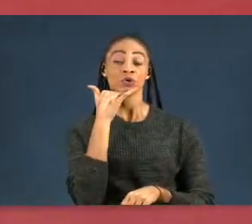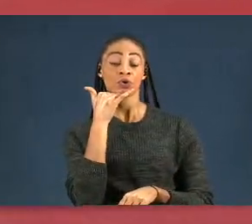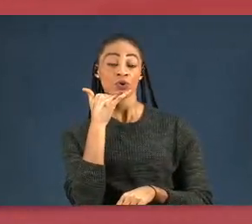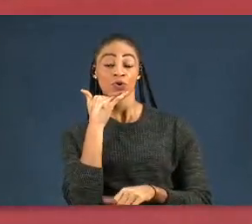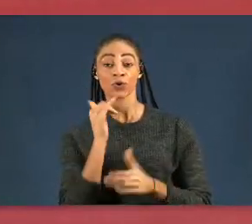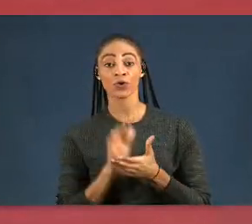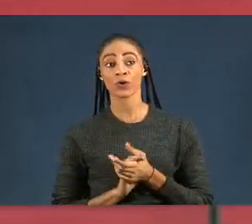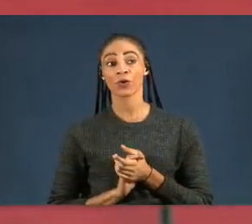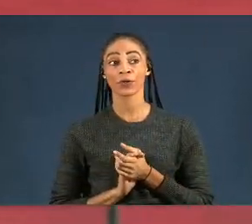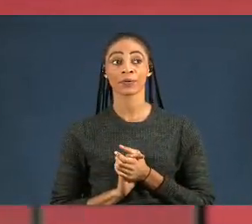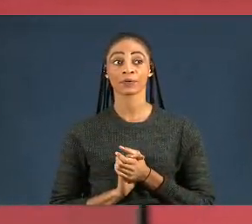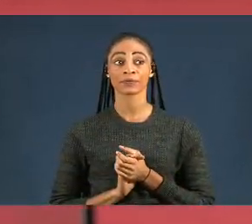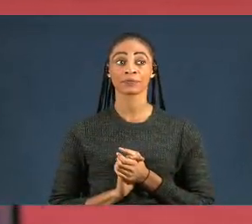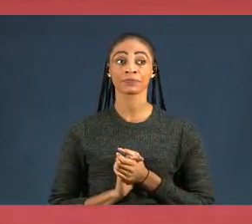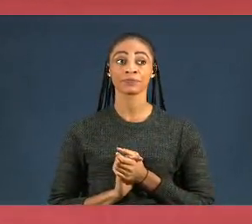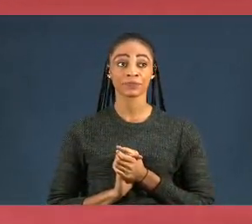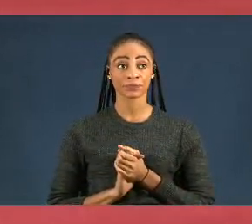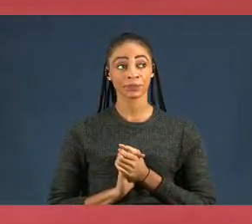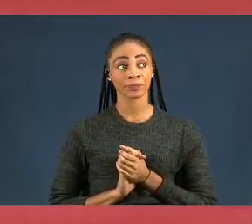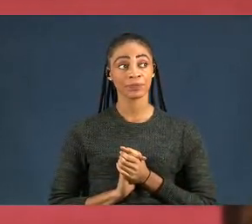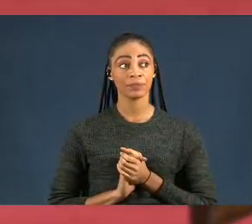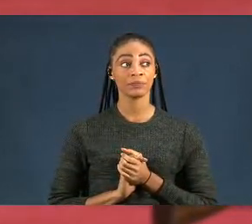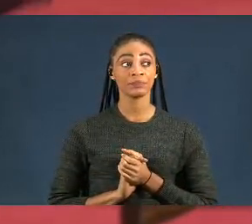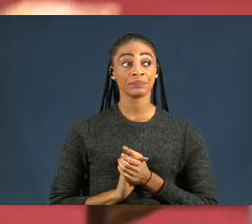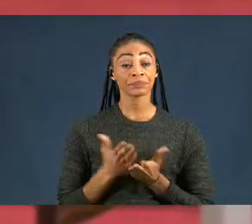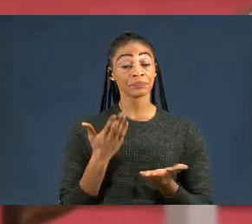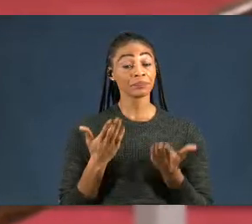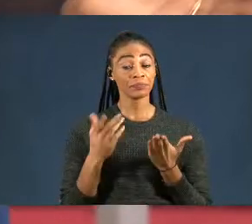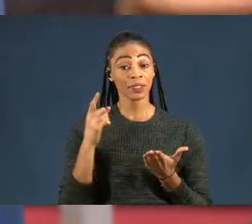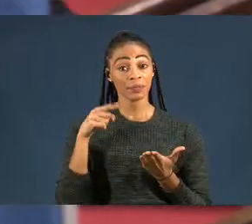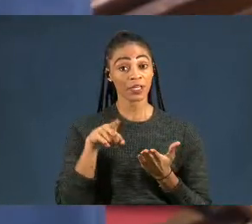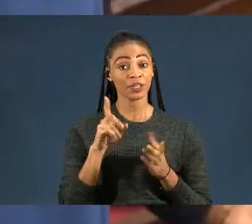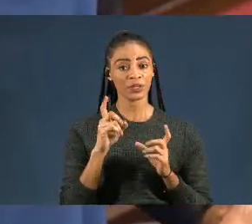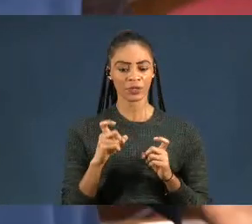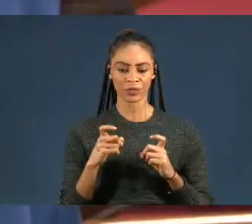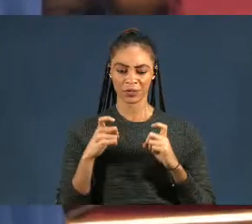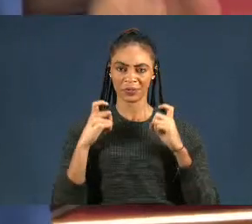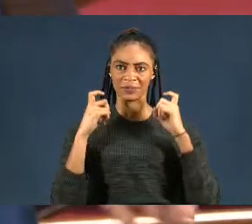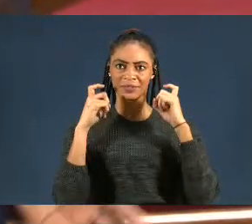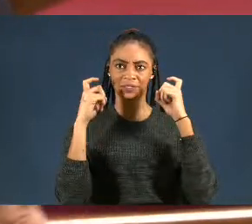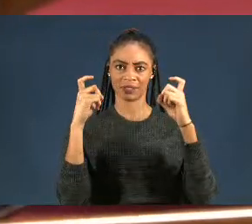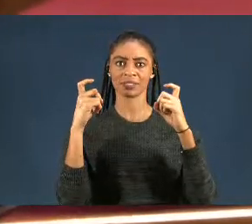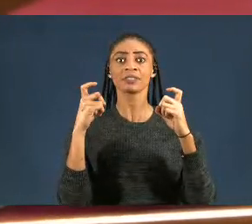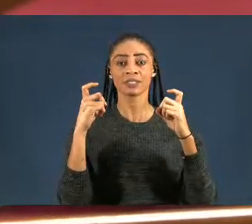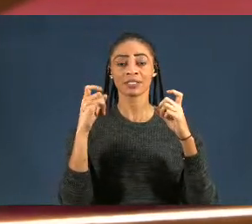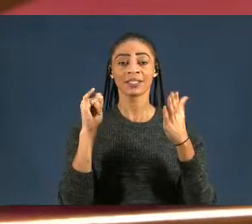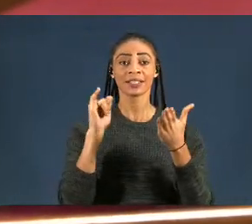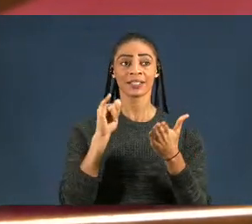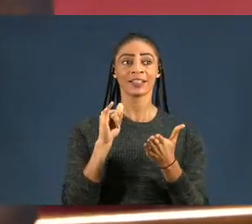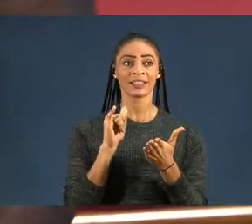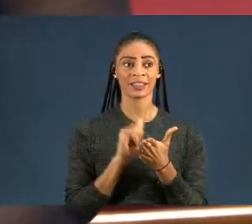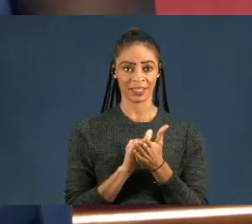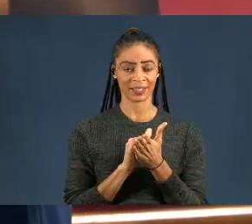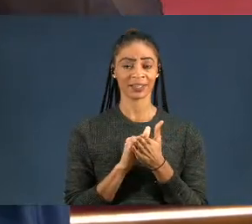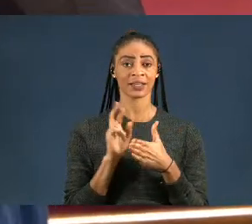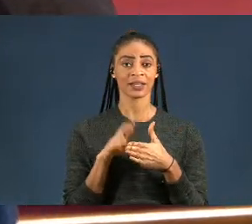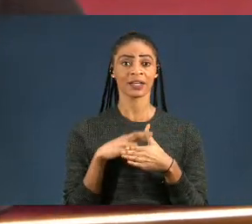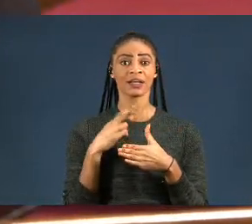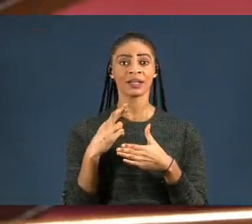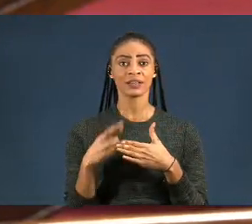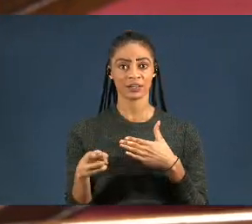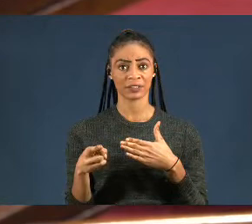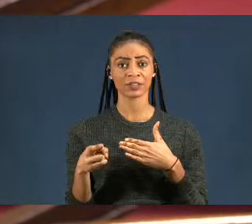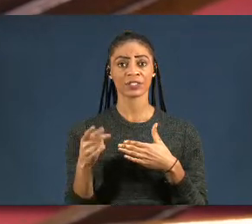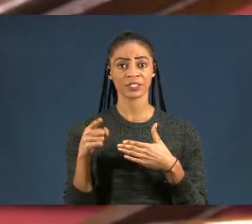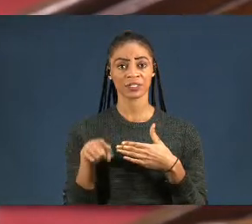when you took things for granted. You made mistakes. You made mistakes that have costed you. Ask